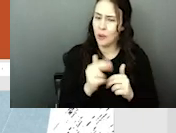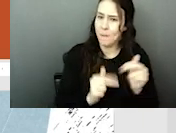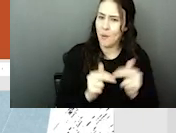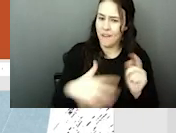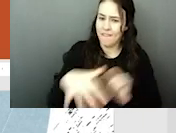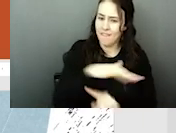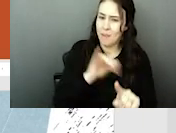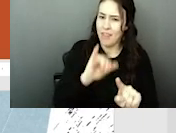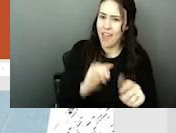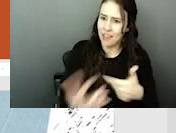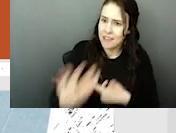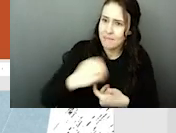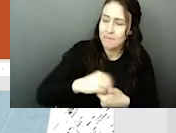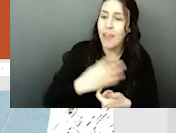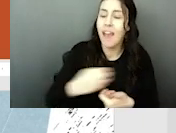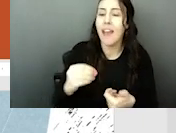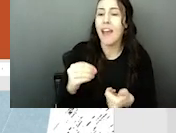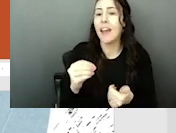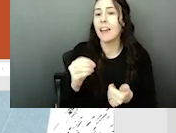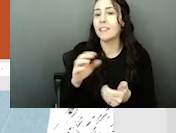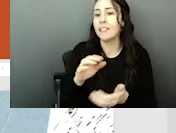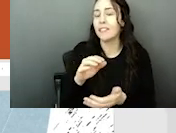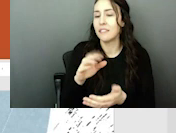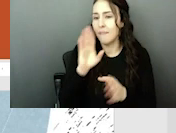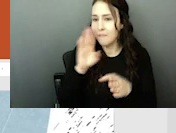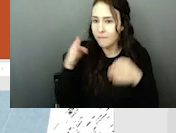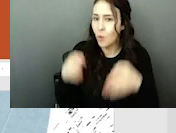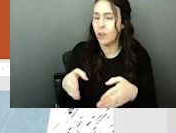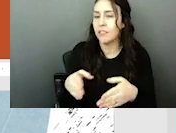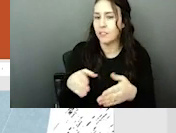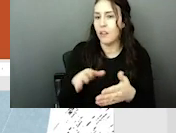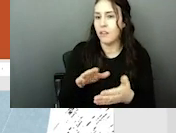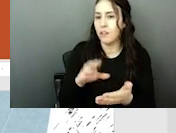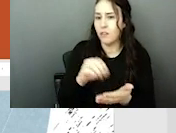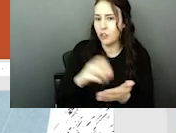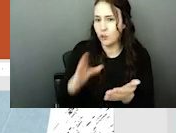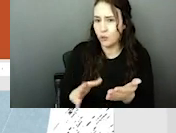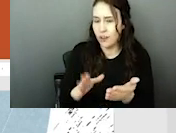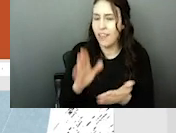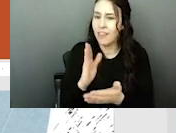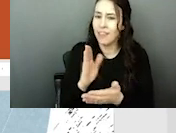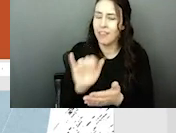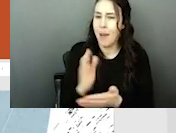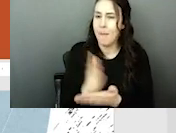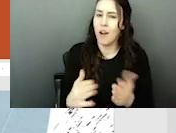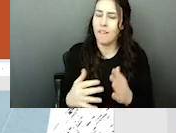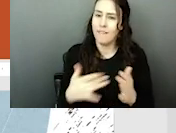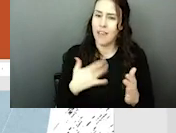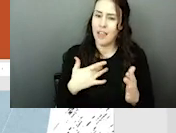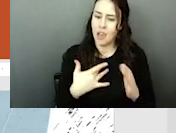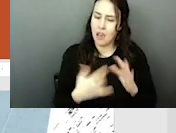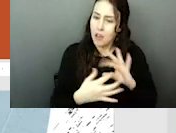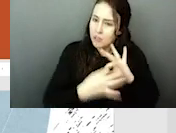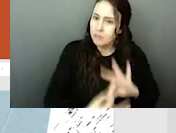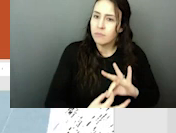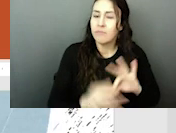learner-centered, that piece of love and belonging that Dr. Lowe mentioned? That's really, really important, as we know,